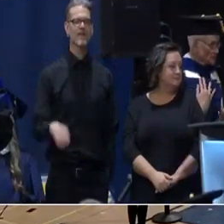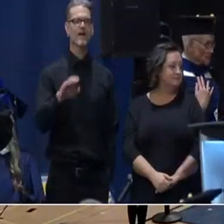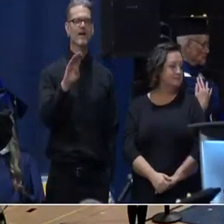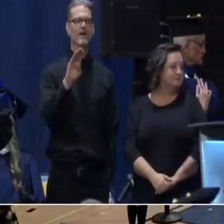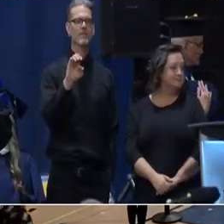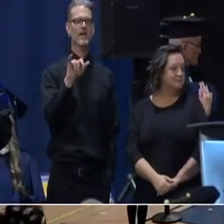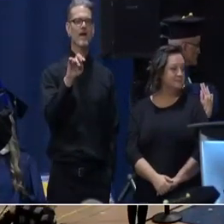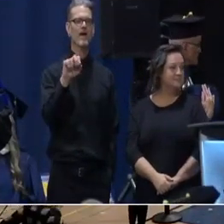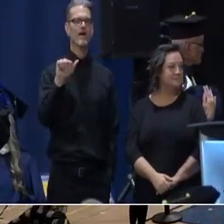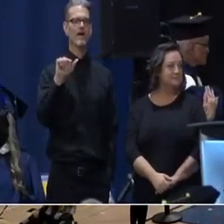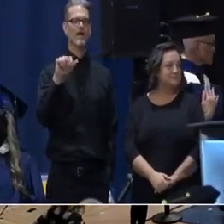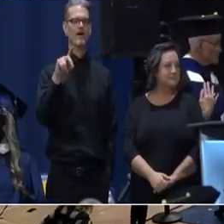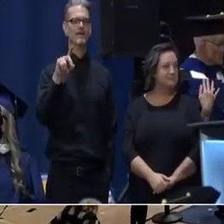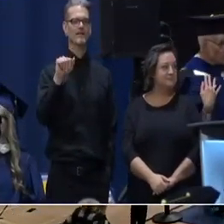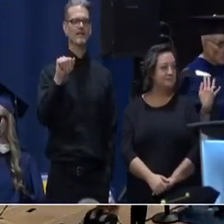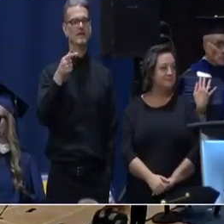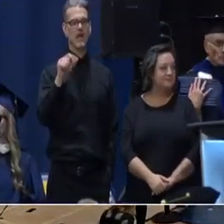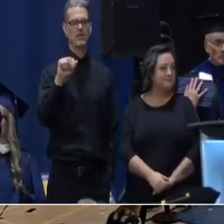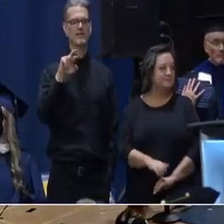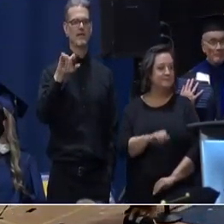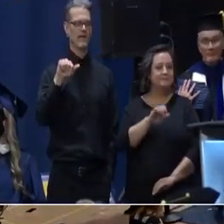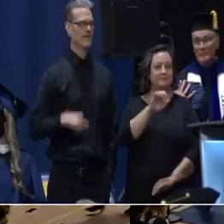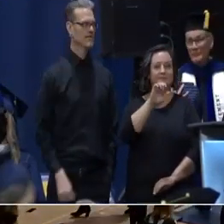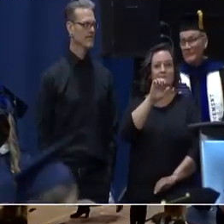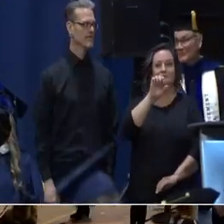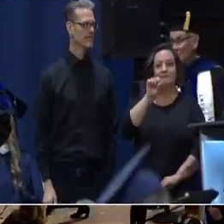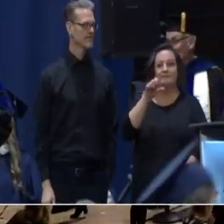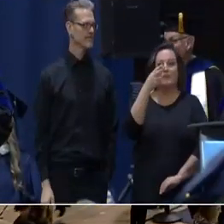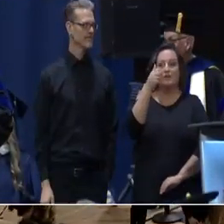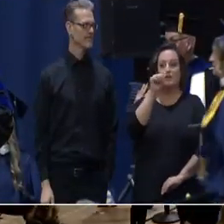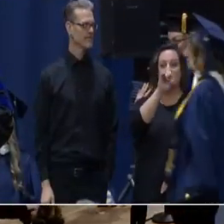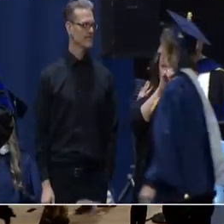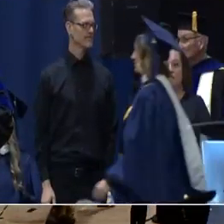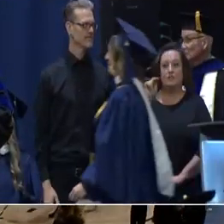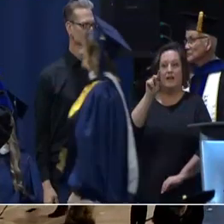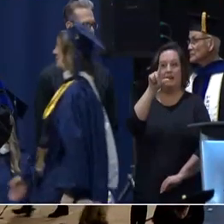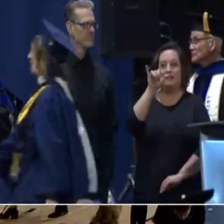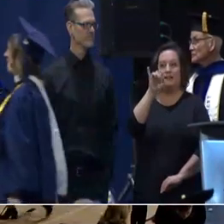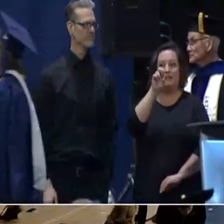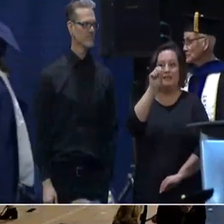Brianna Garcia. Shannon Lindsay.